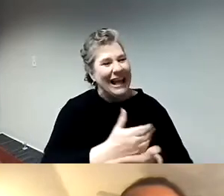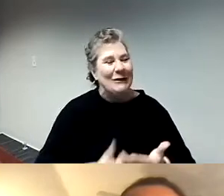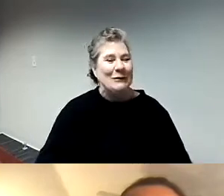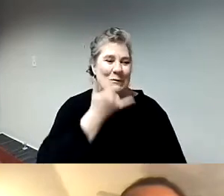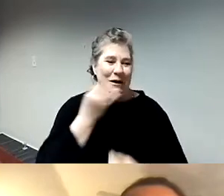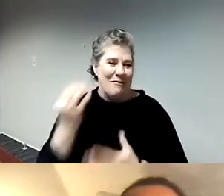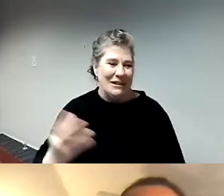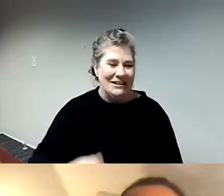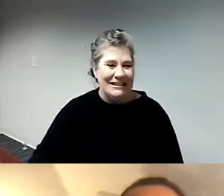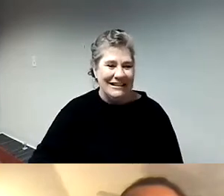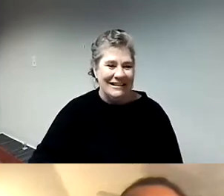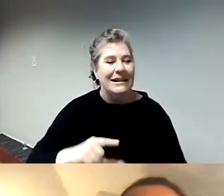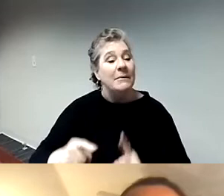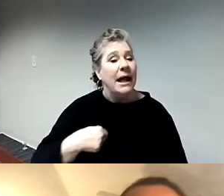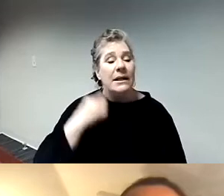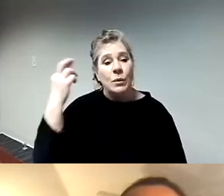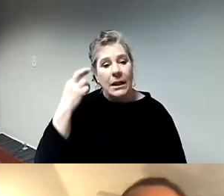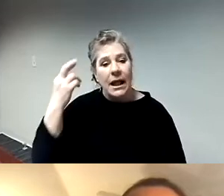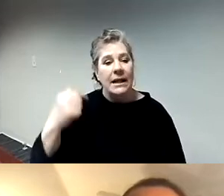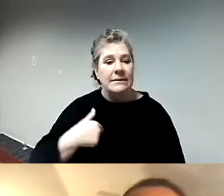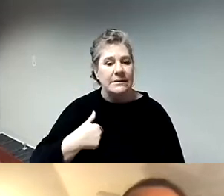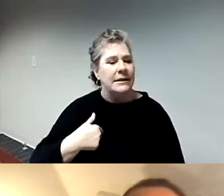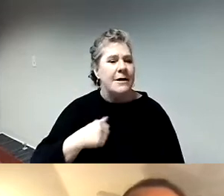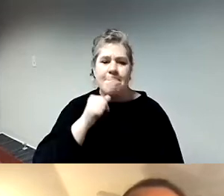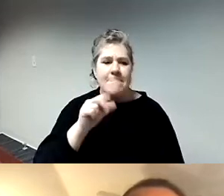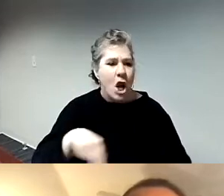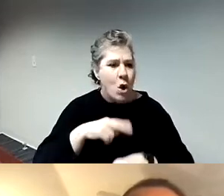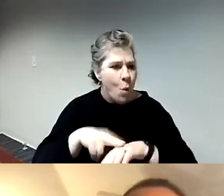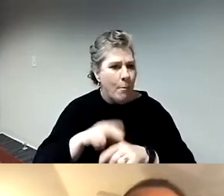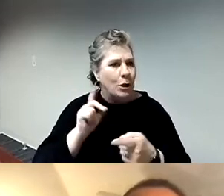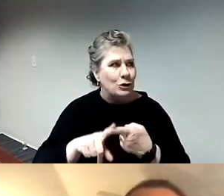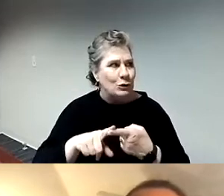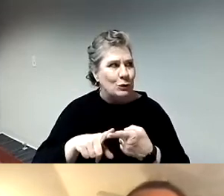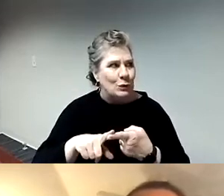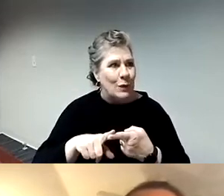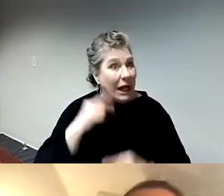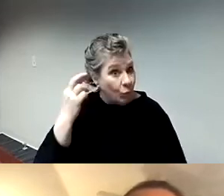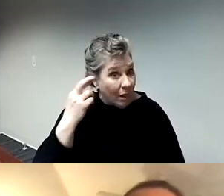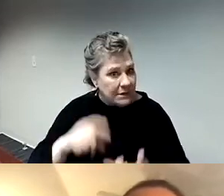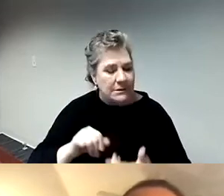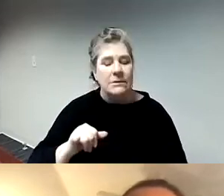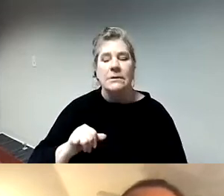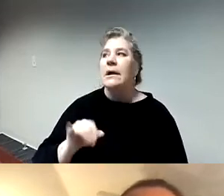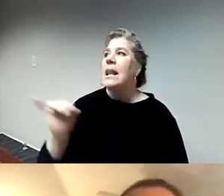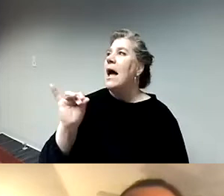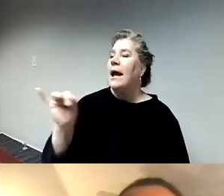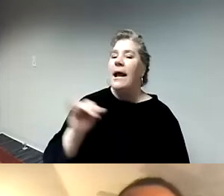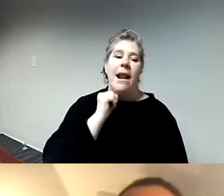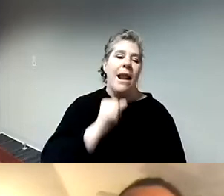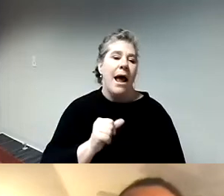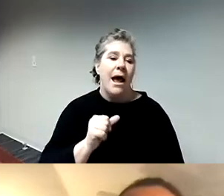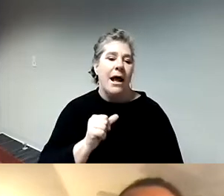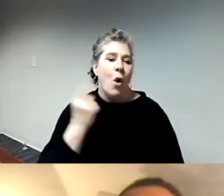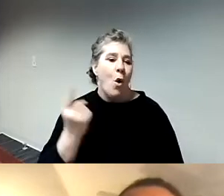But I didn't realize that it wasn't normal to like not